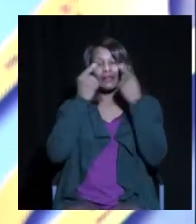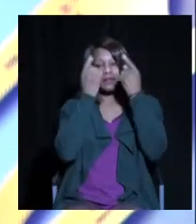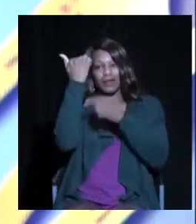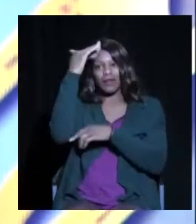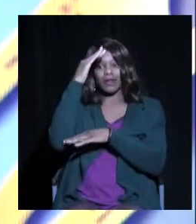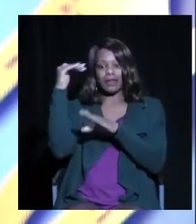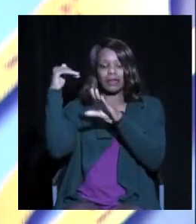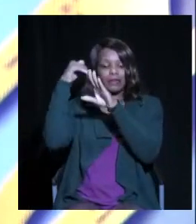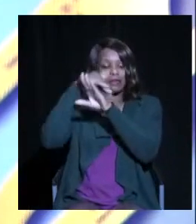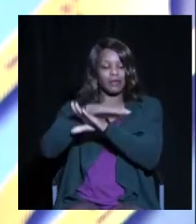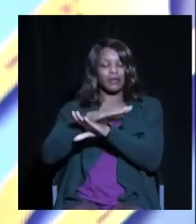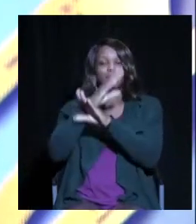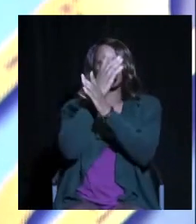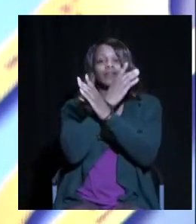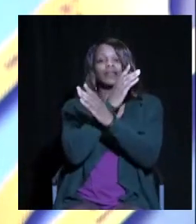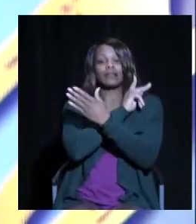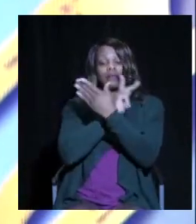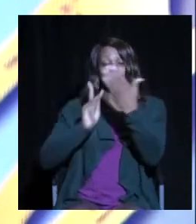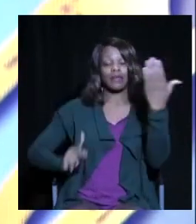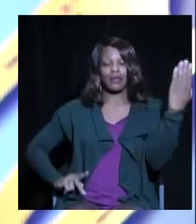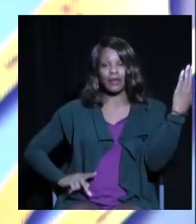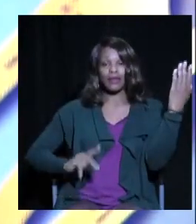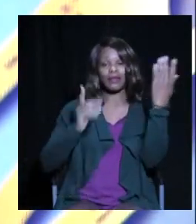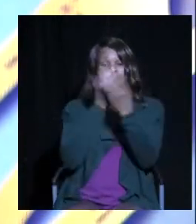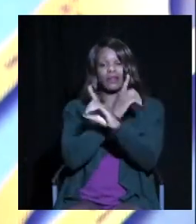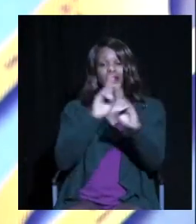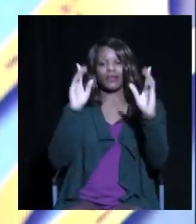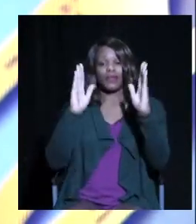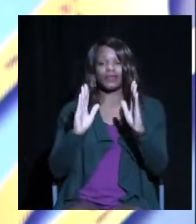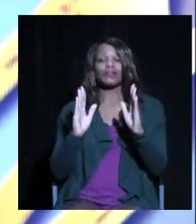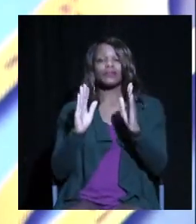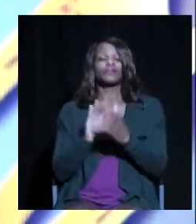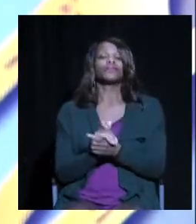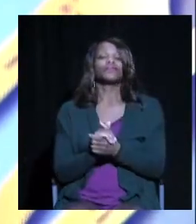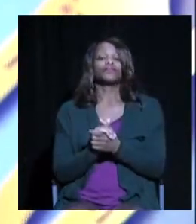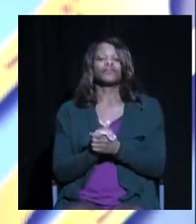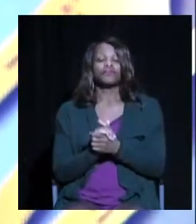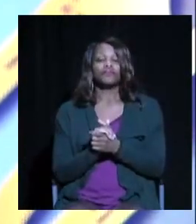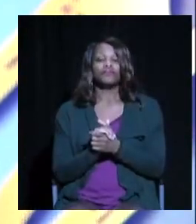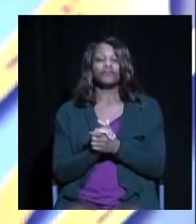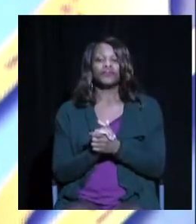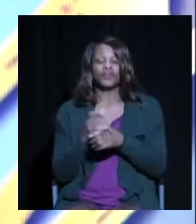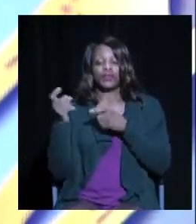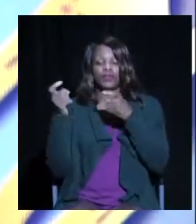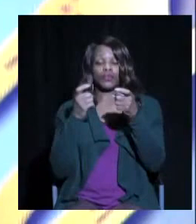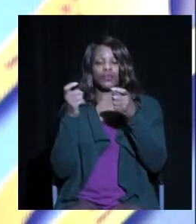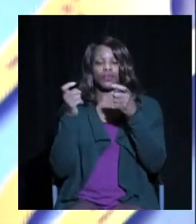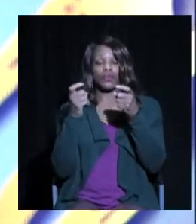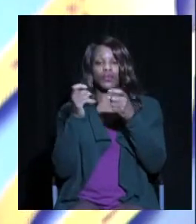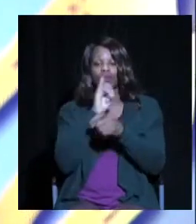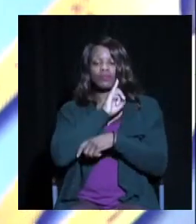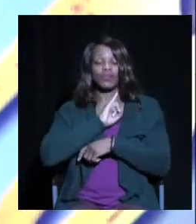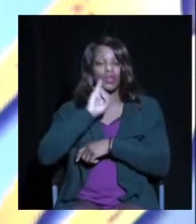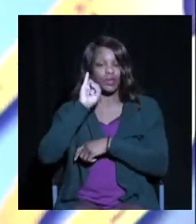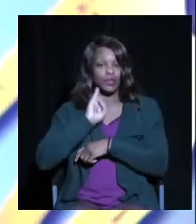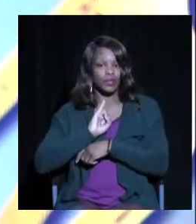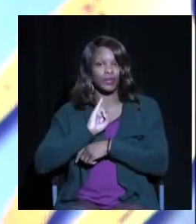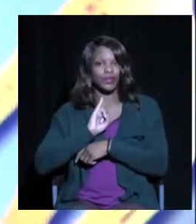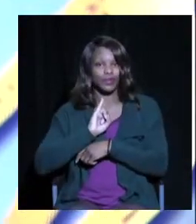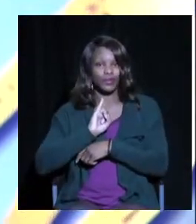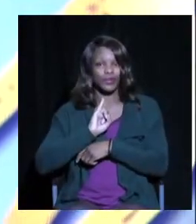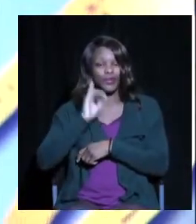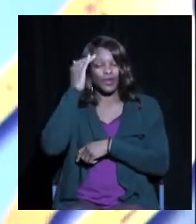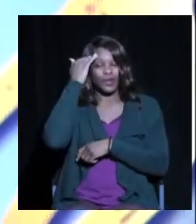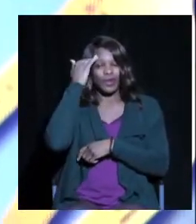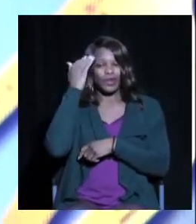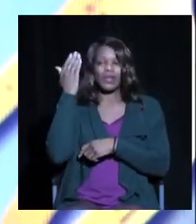deliver us just as he said, which is why it says he'll reign over Jacob's descendants, or the people of Israel. We know that Jesus is